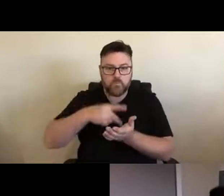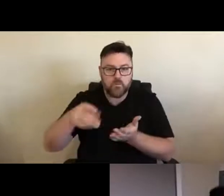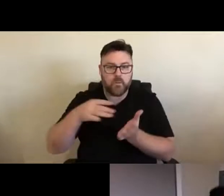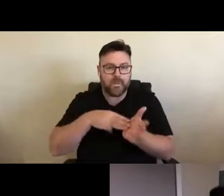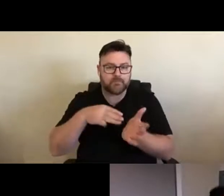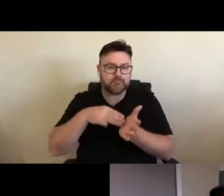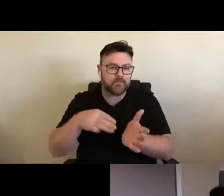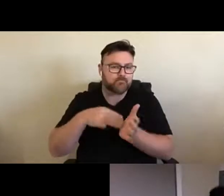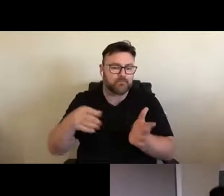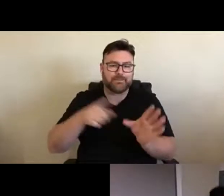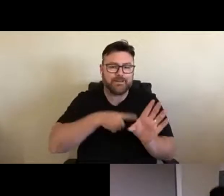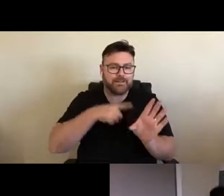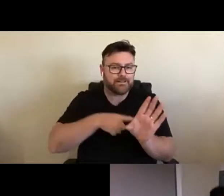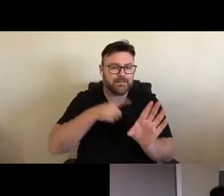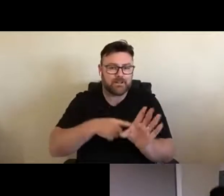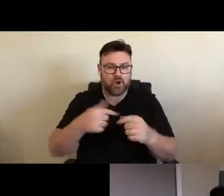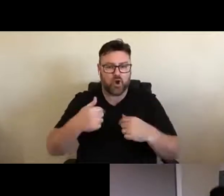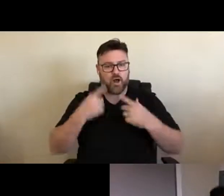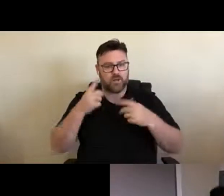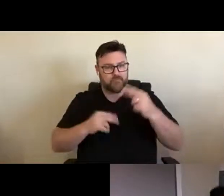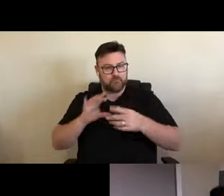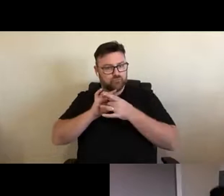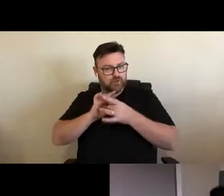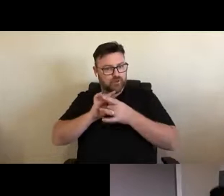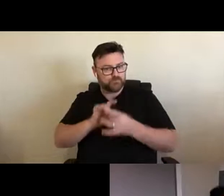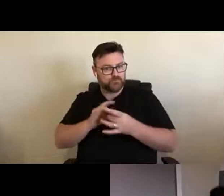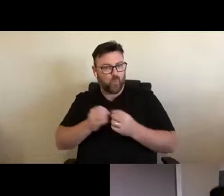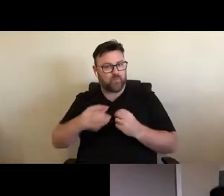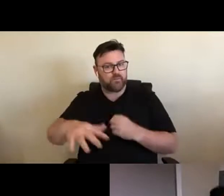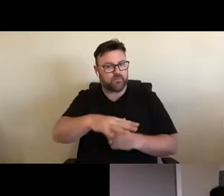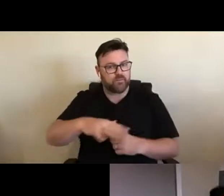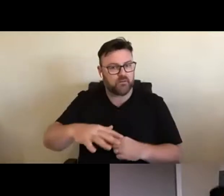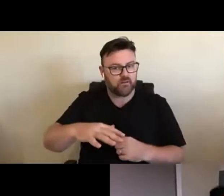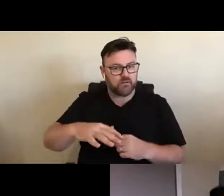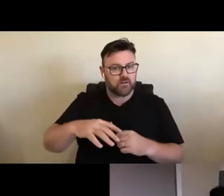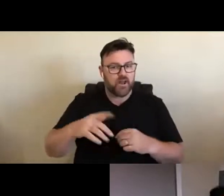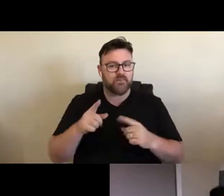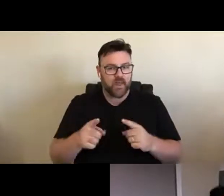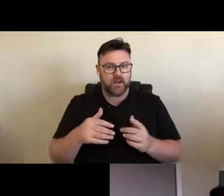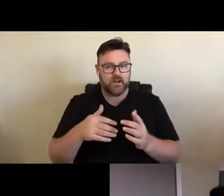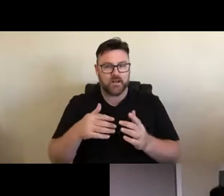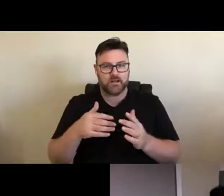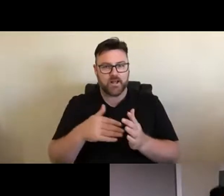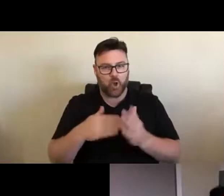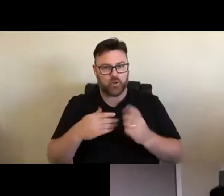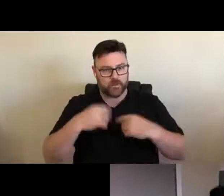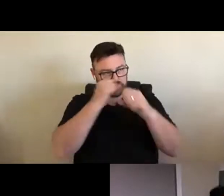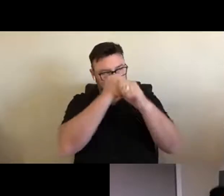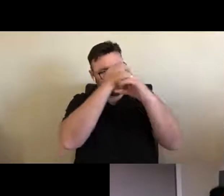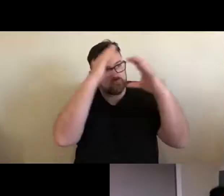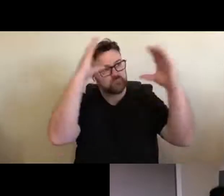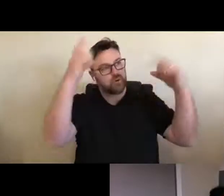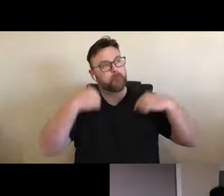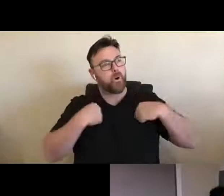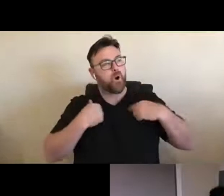and years. And that relationship that I've developed with a place completely informs the way that I respond to it through my body.